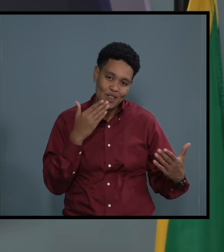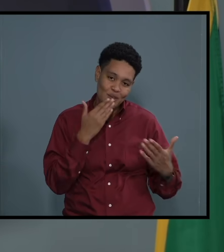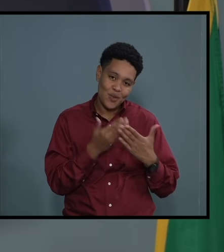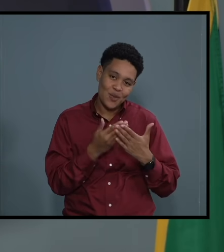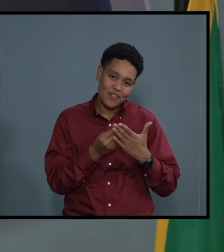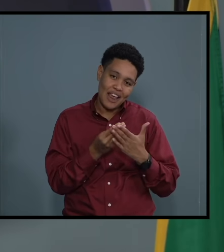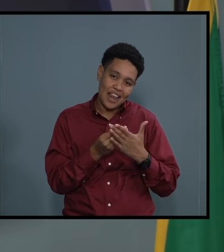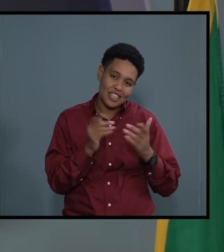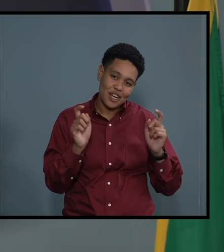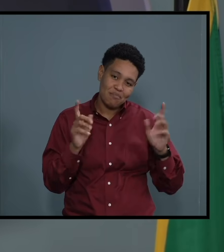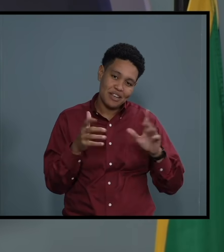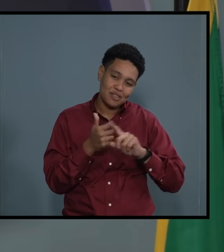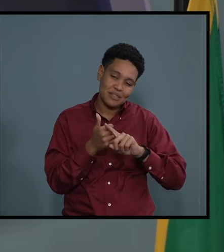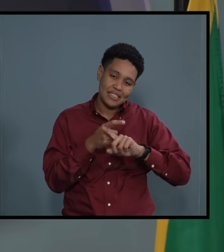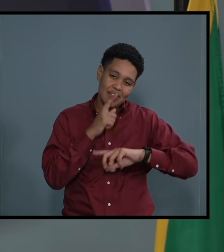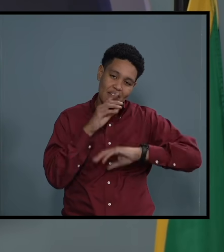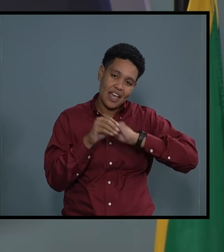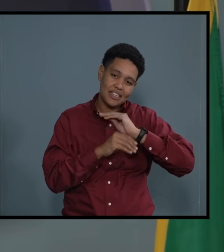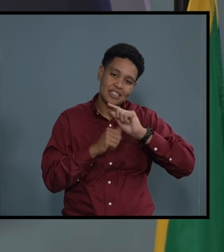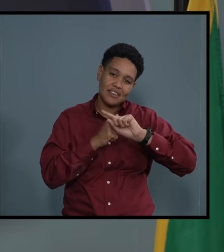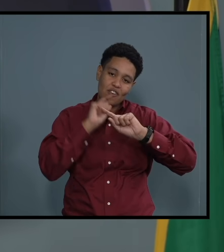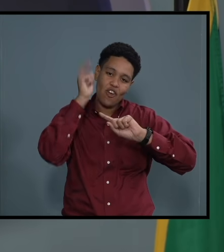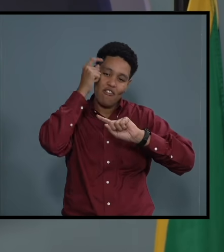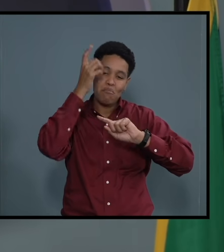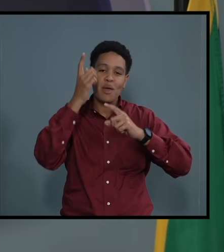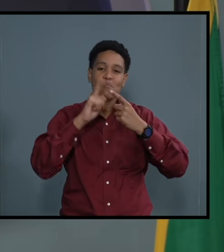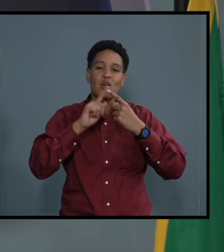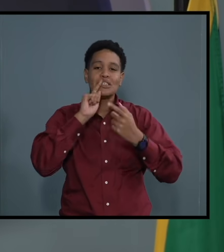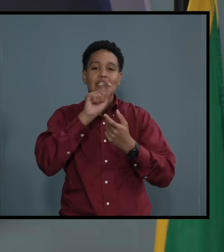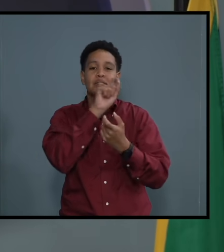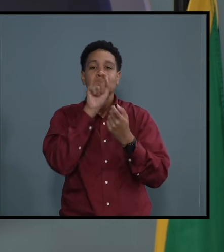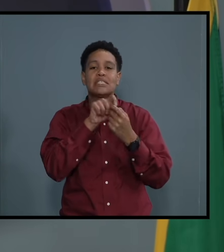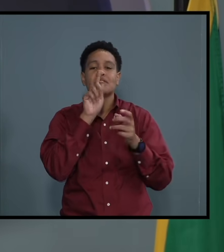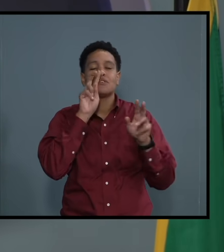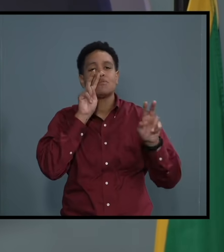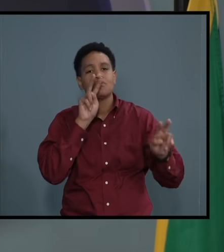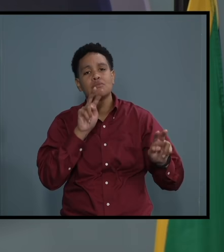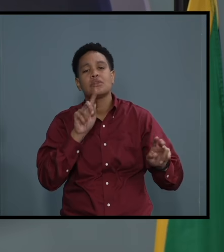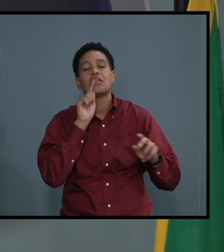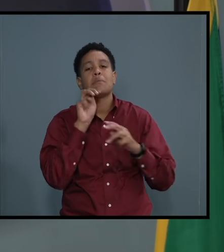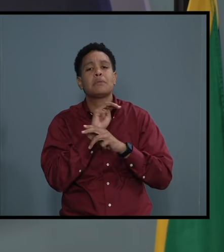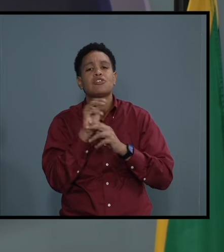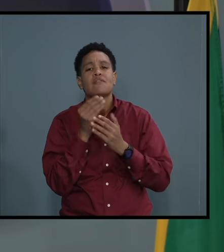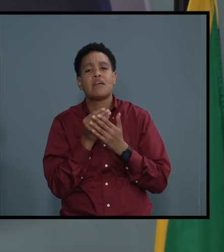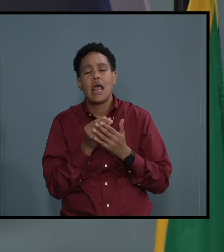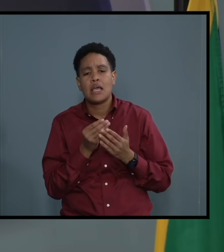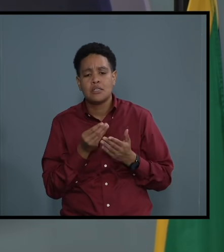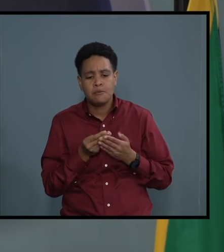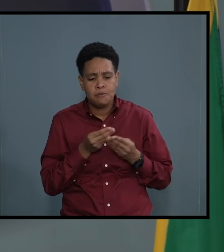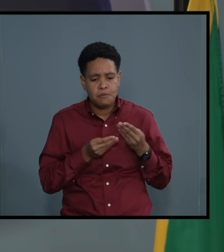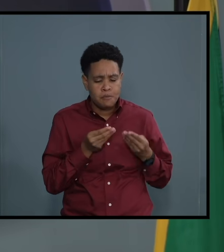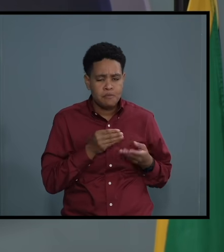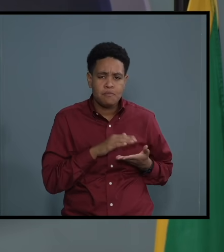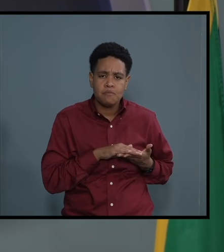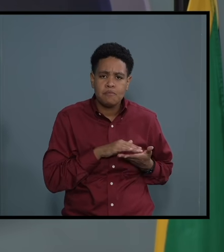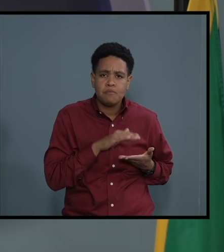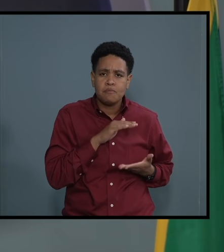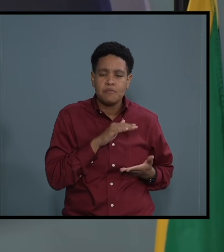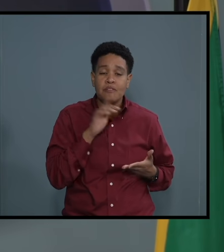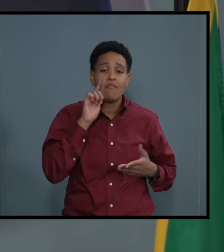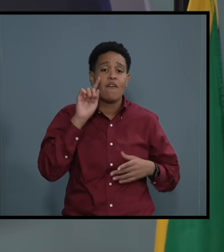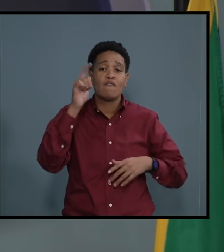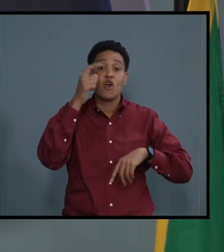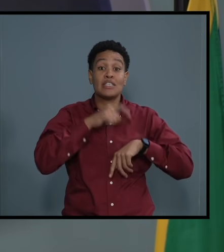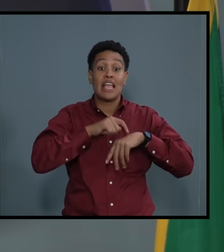financial management of the government, and in particular the stewardship of the Minister of Finance, for the first time ever